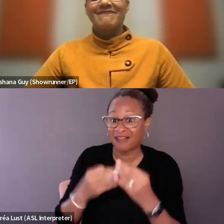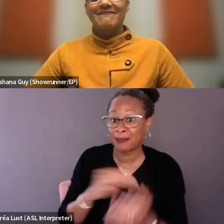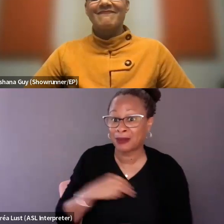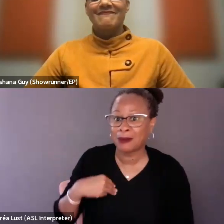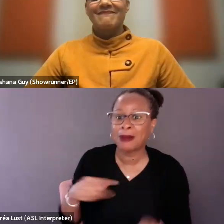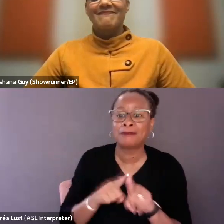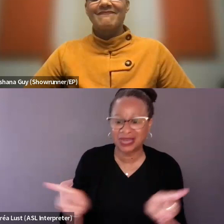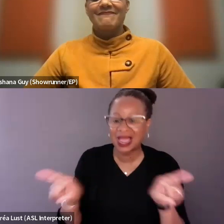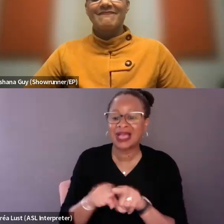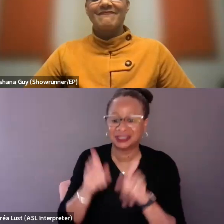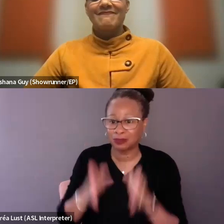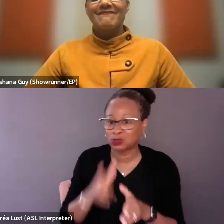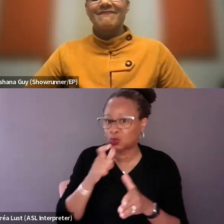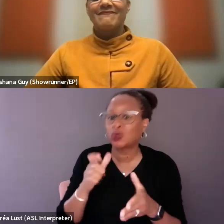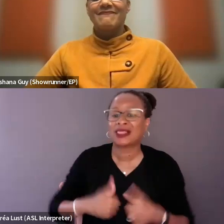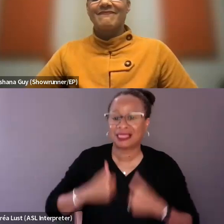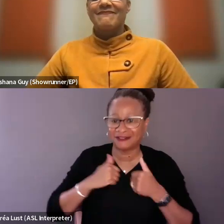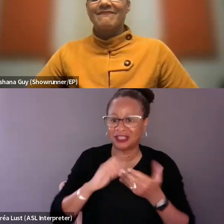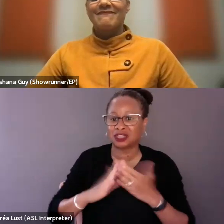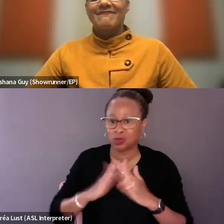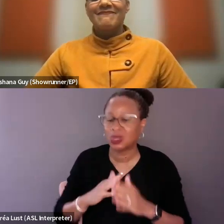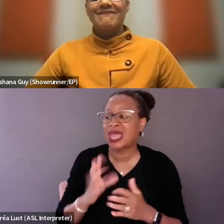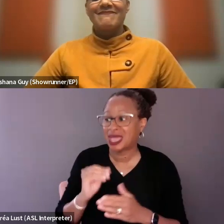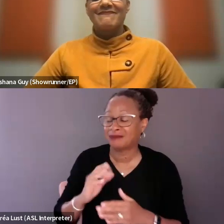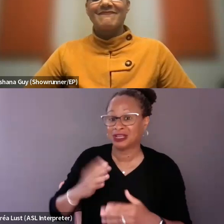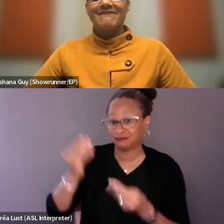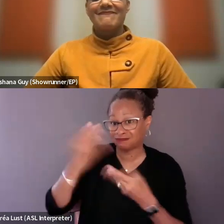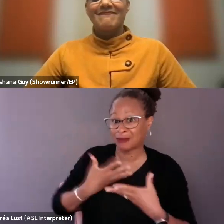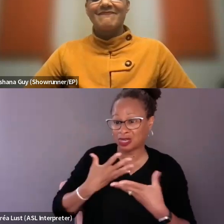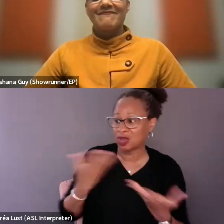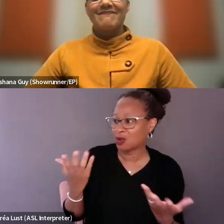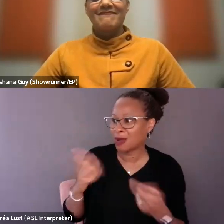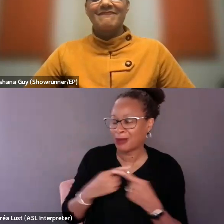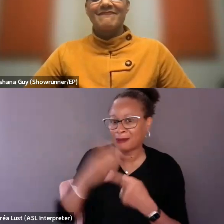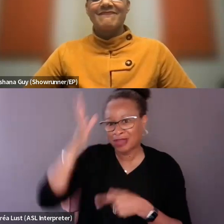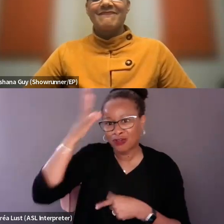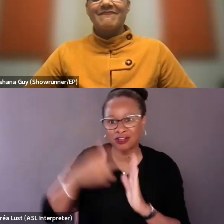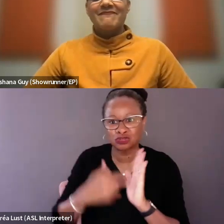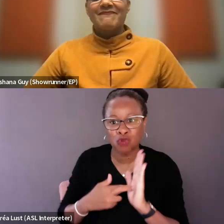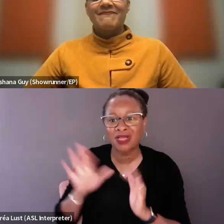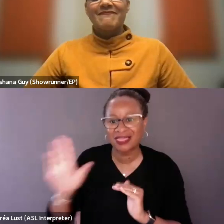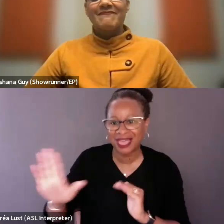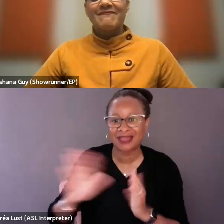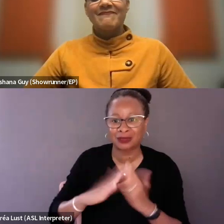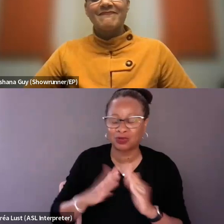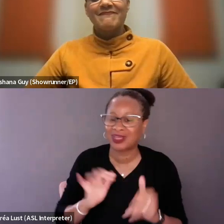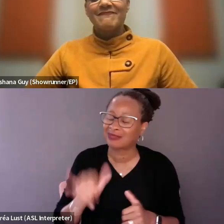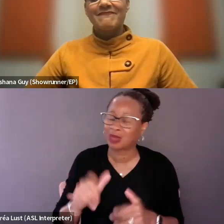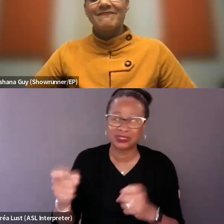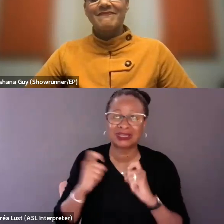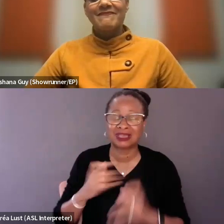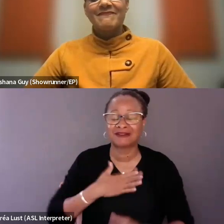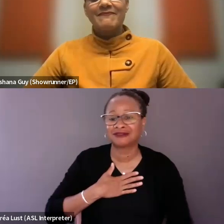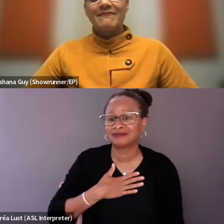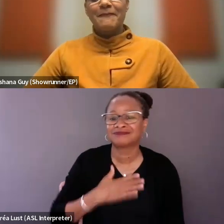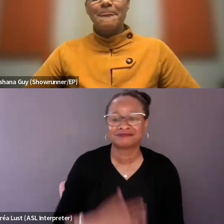but someone who lived in that community and the role he played. God, what a gift. Shoshana, for you as a filmmaker,